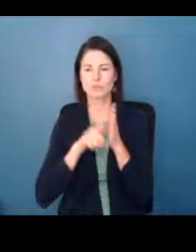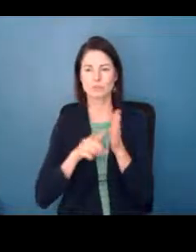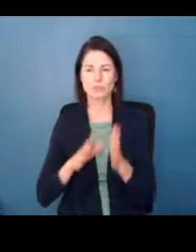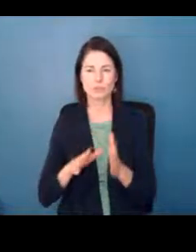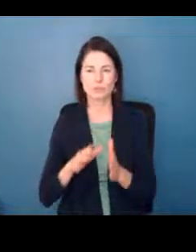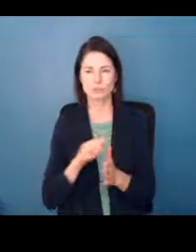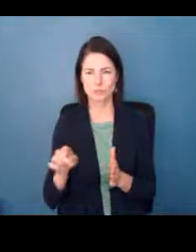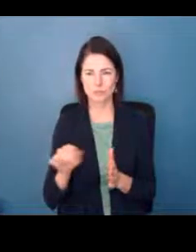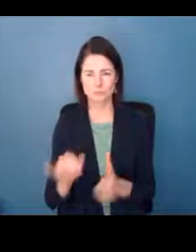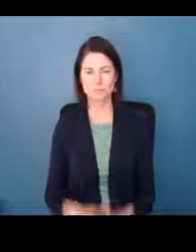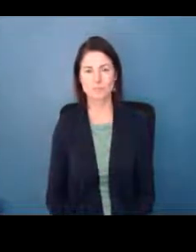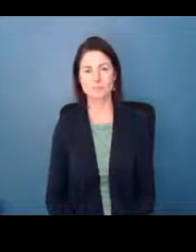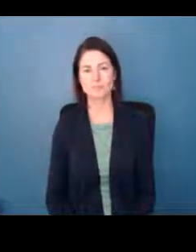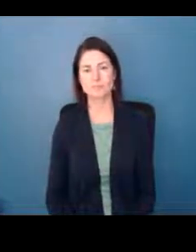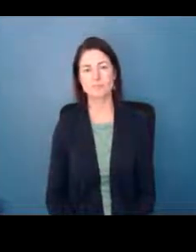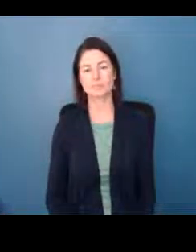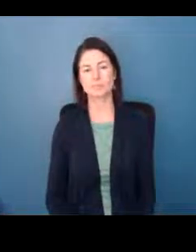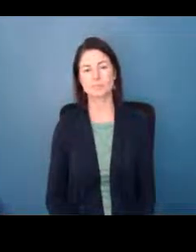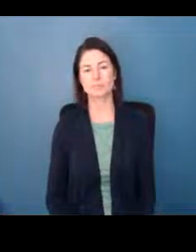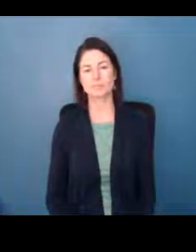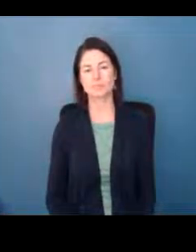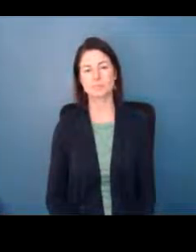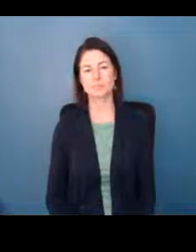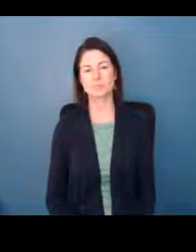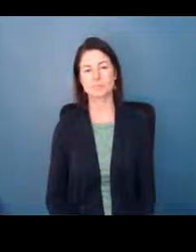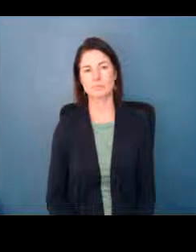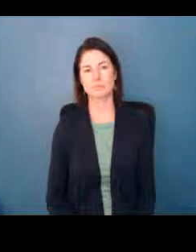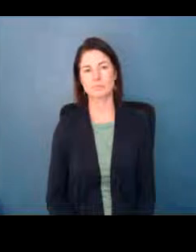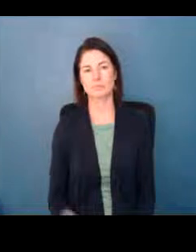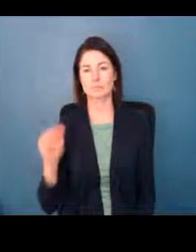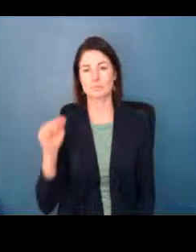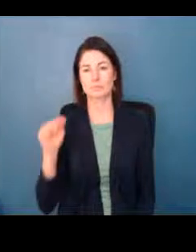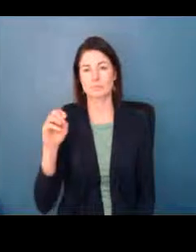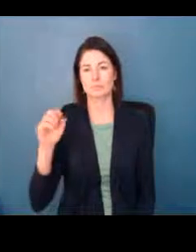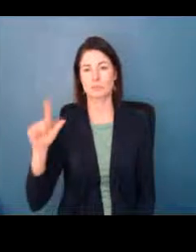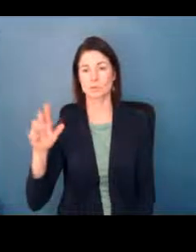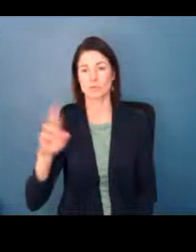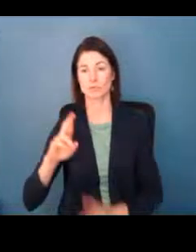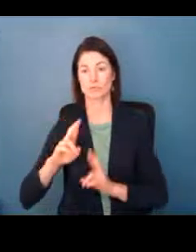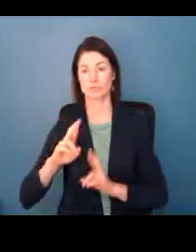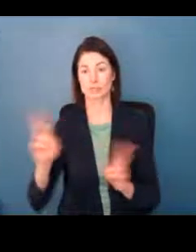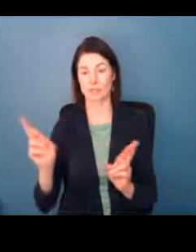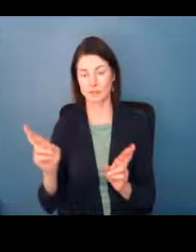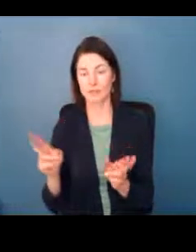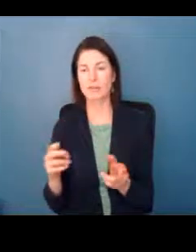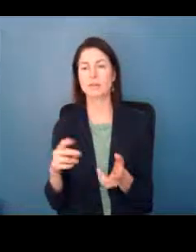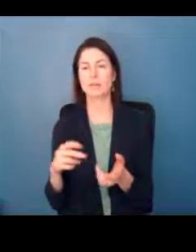Once we have that tool, I think a lot of it will be driven on